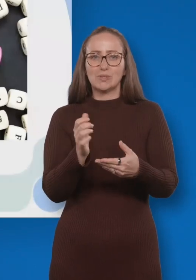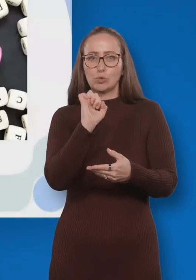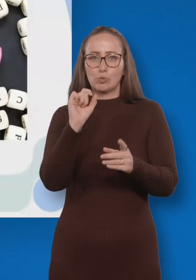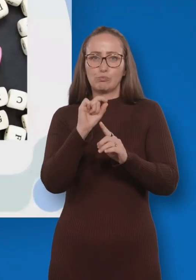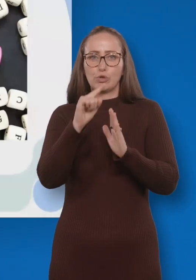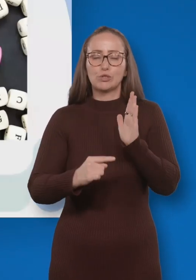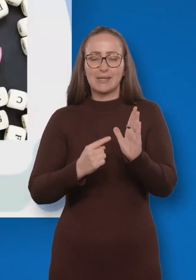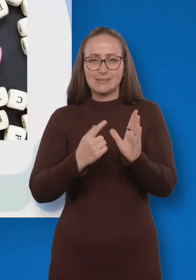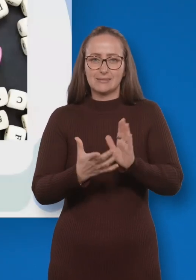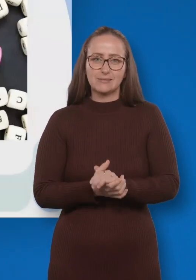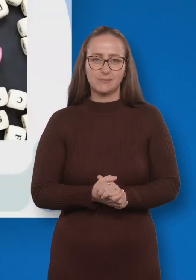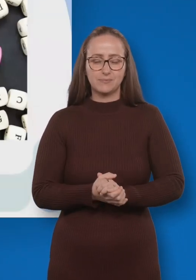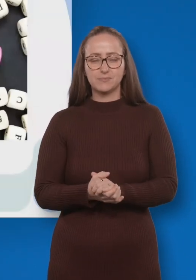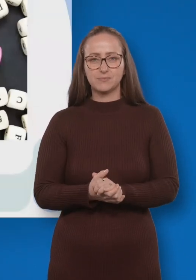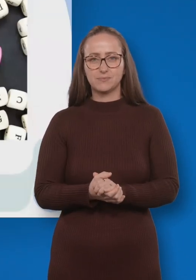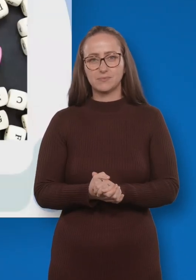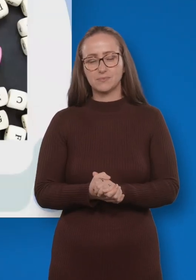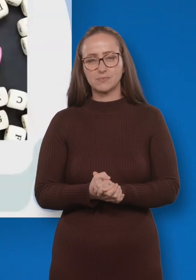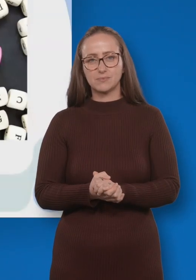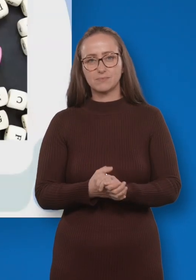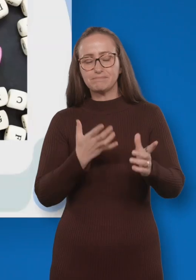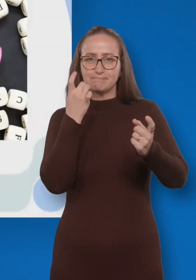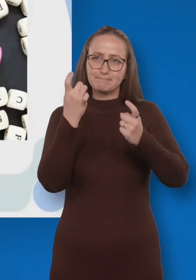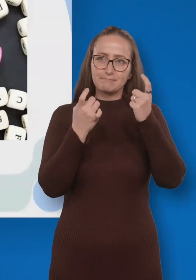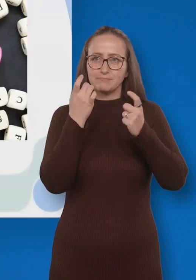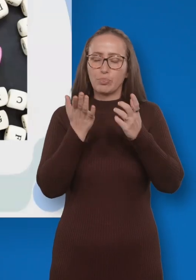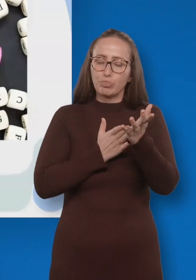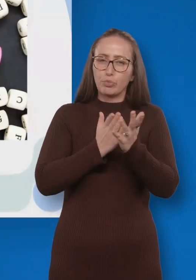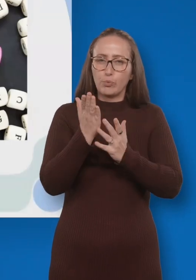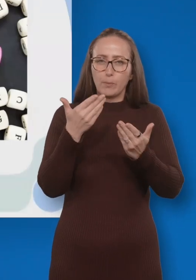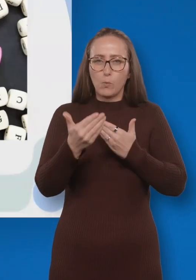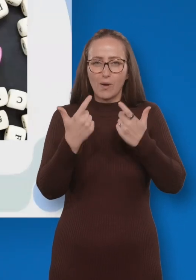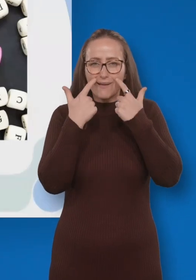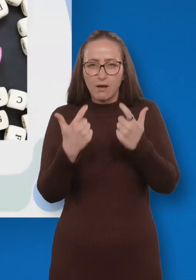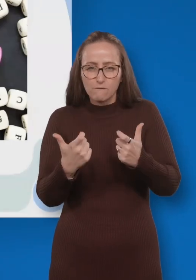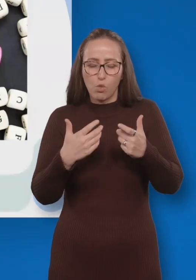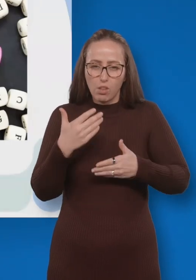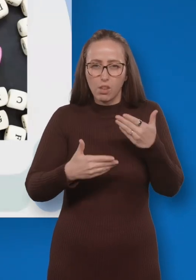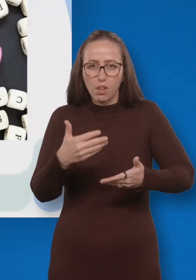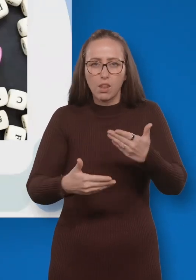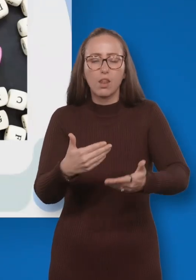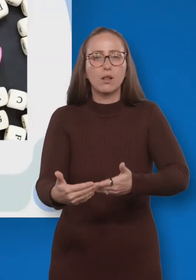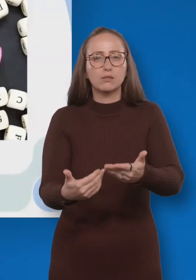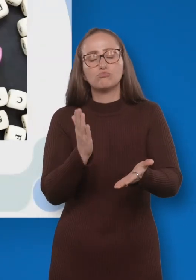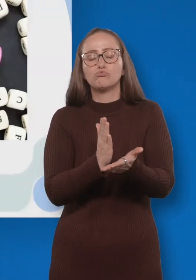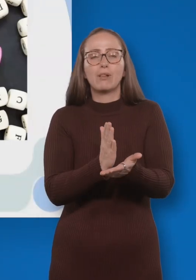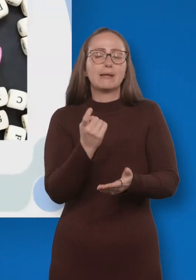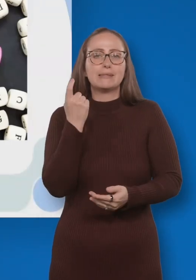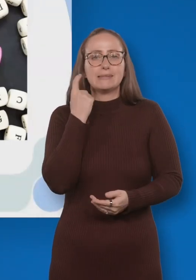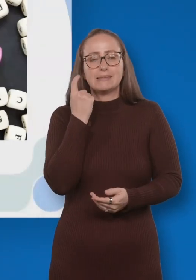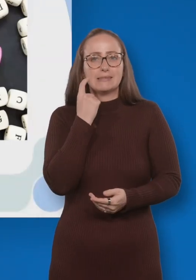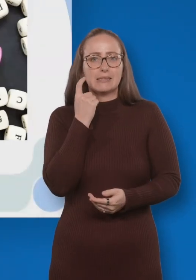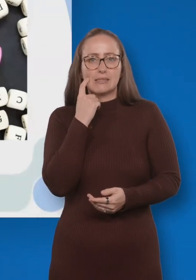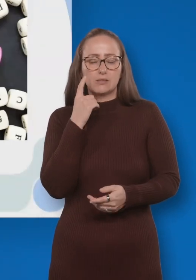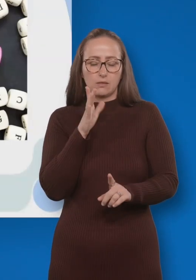project. So it's thinking that through really carefully, because I think that sometimes it's very easy to pick